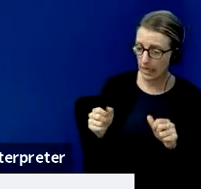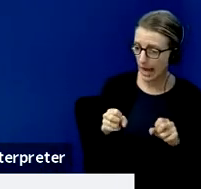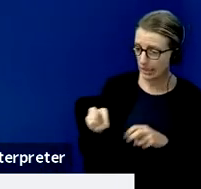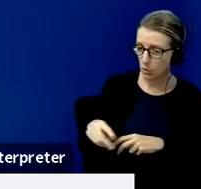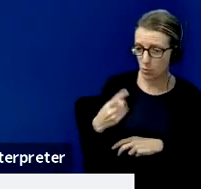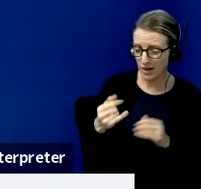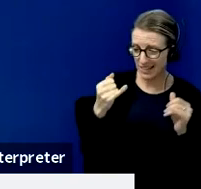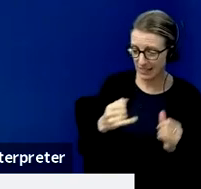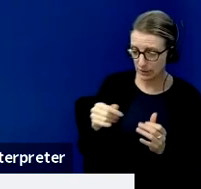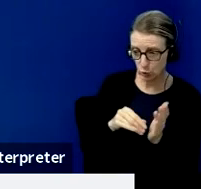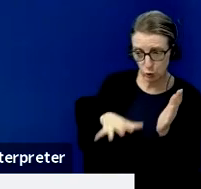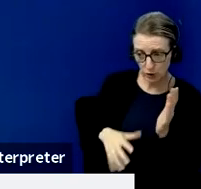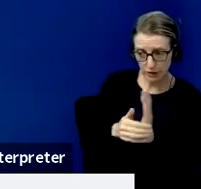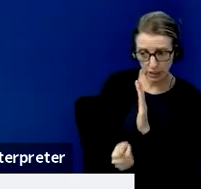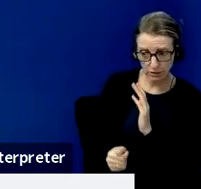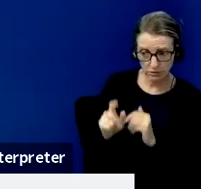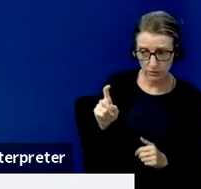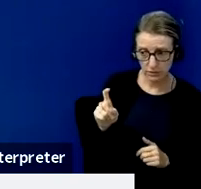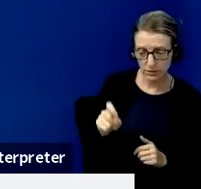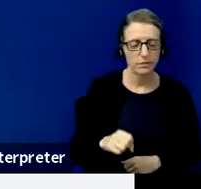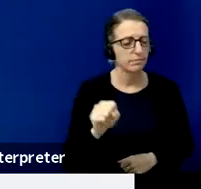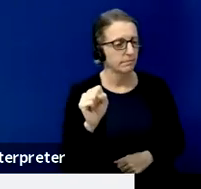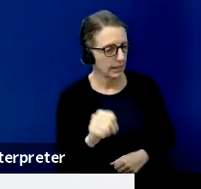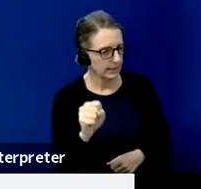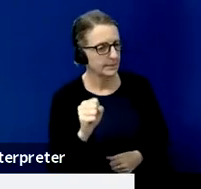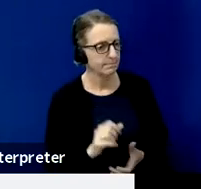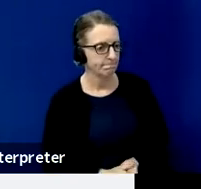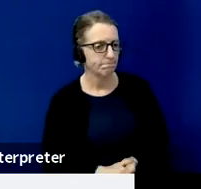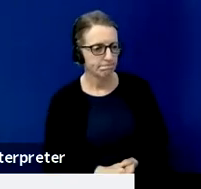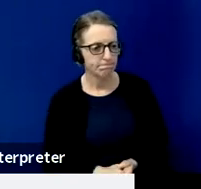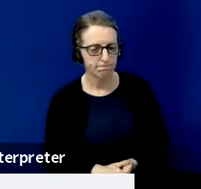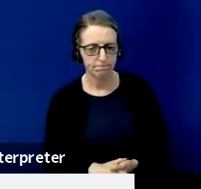one individual student's skills? Yes.